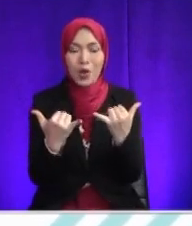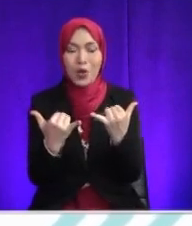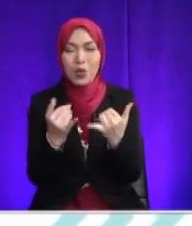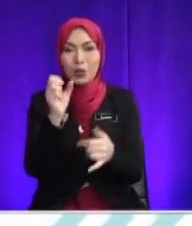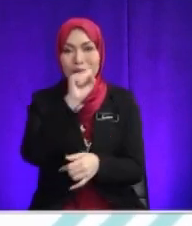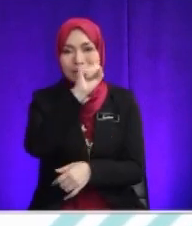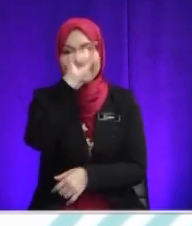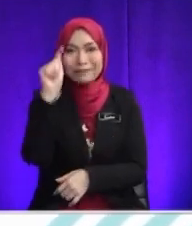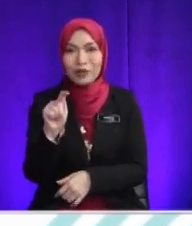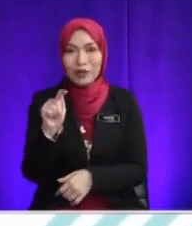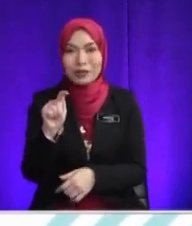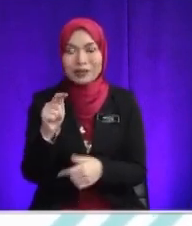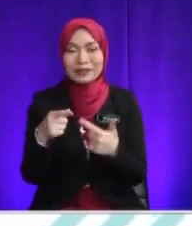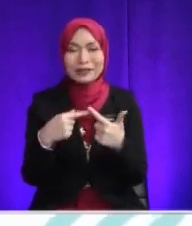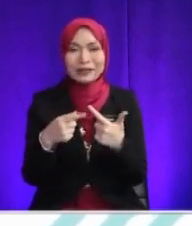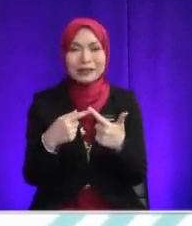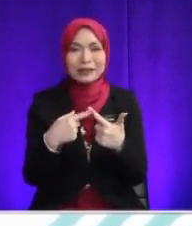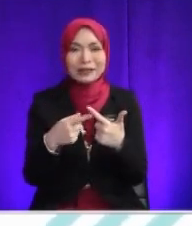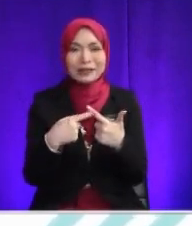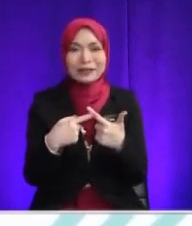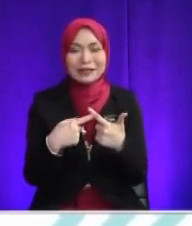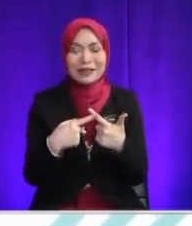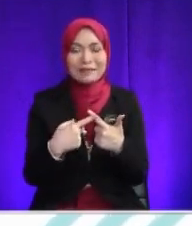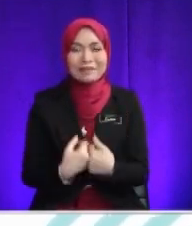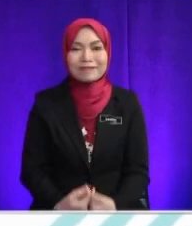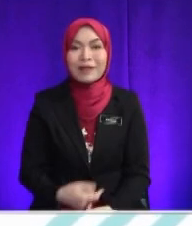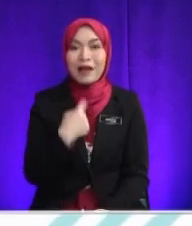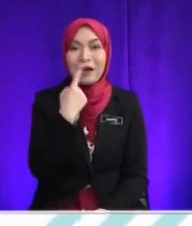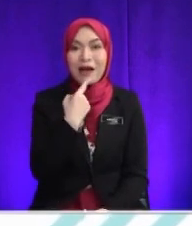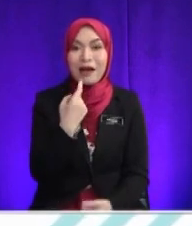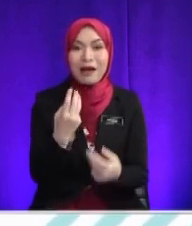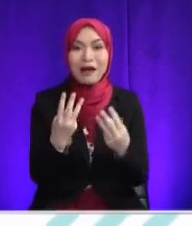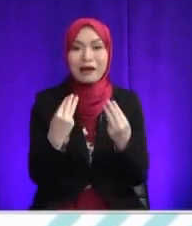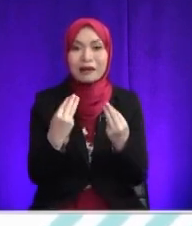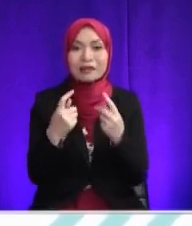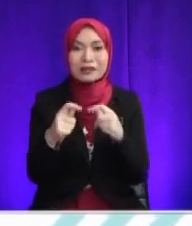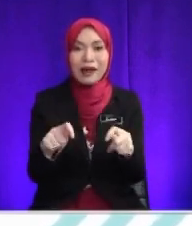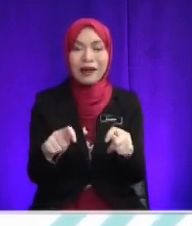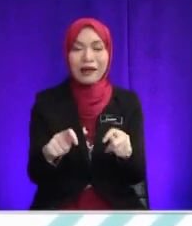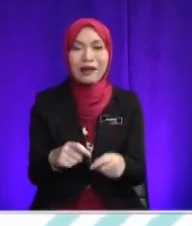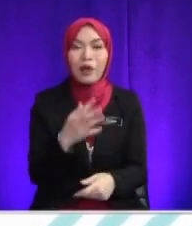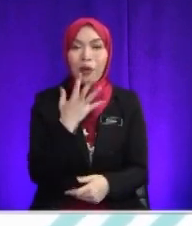Yellow, is it? Because that's the colour of your room. what colour would you like to choose?